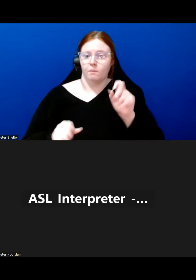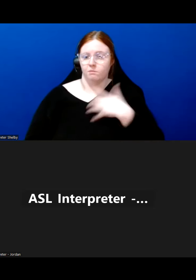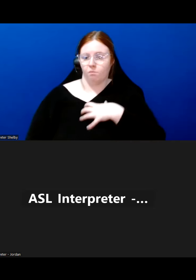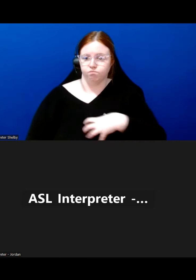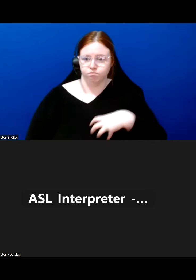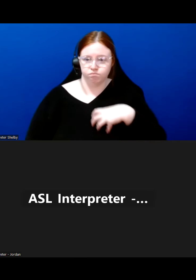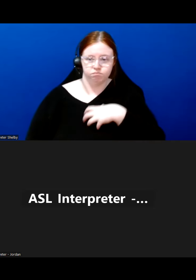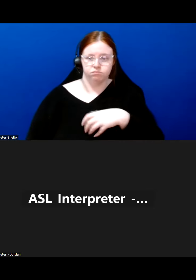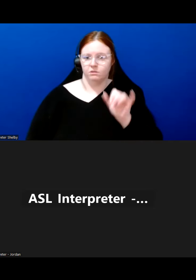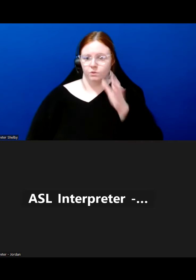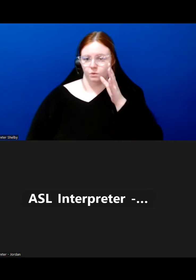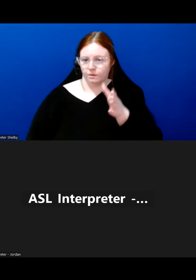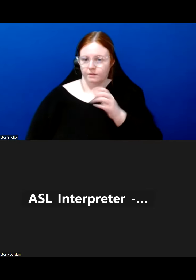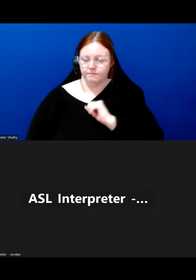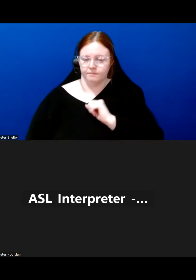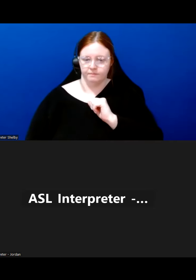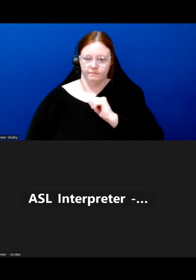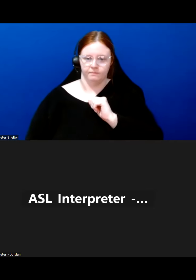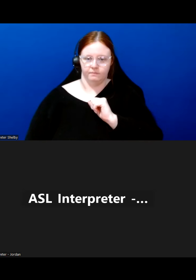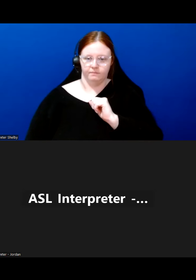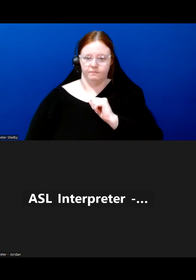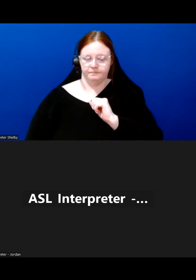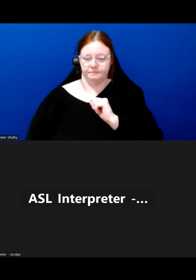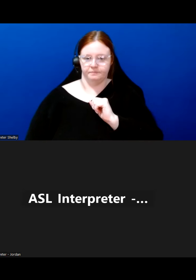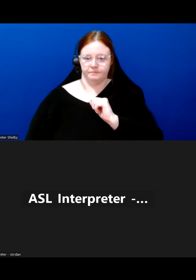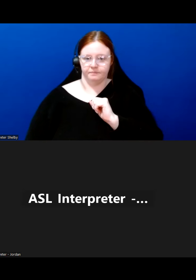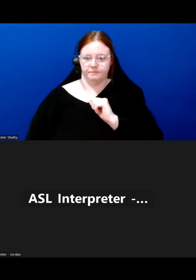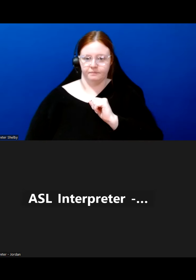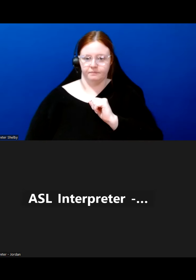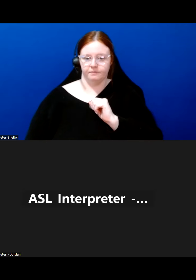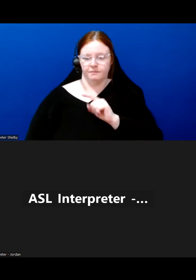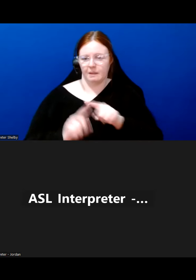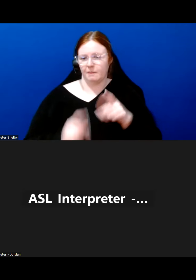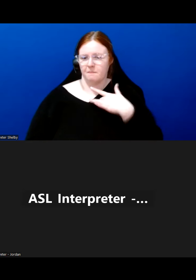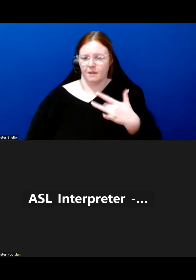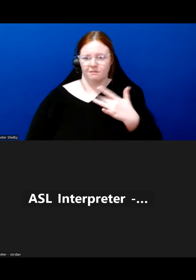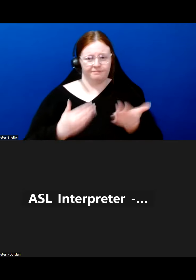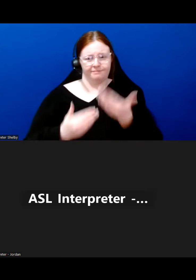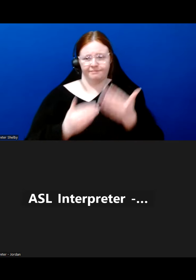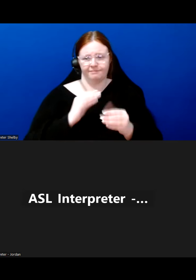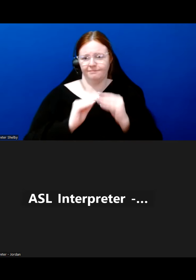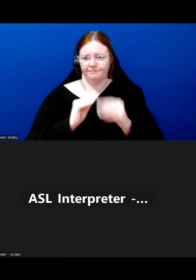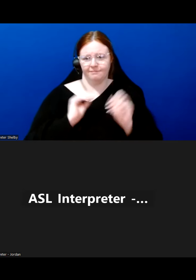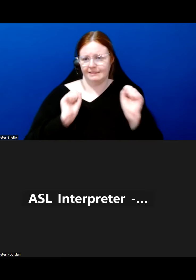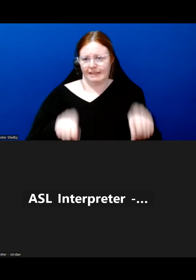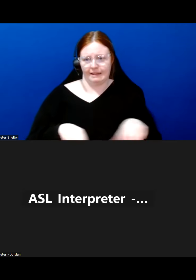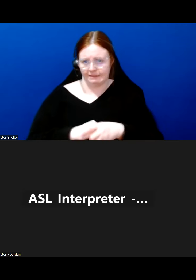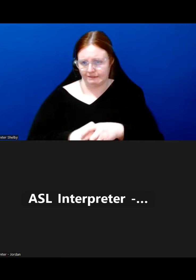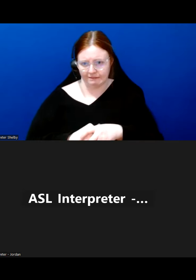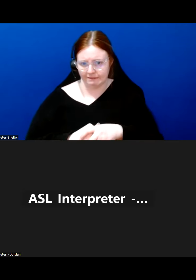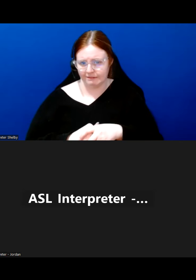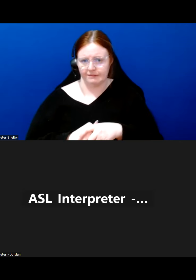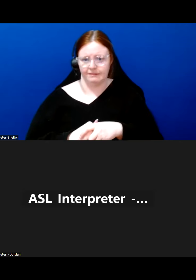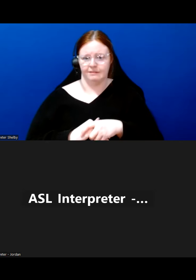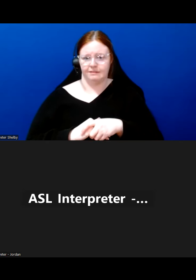at times. And oftentimes that's something that can be easily treated and repositioned. It